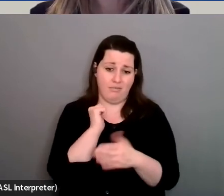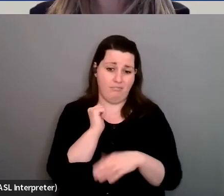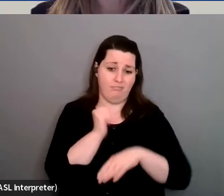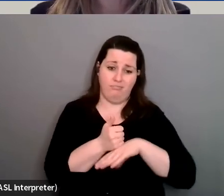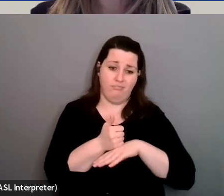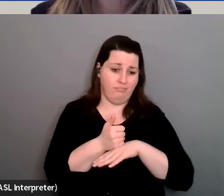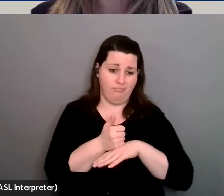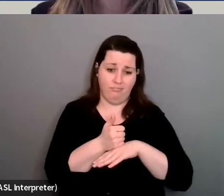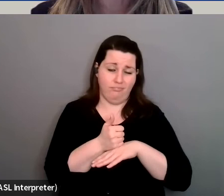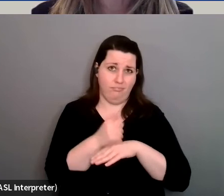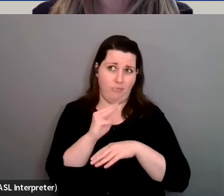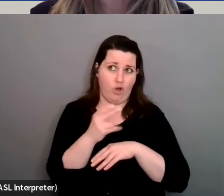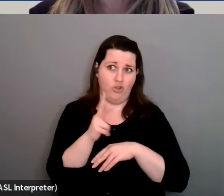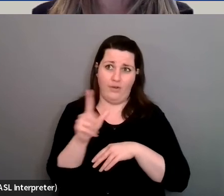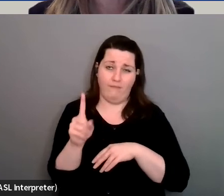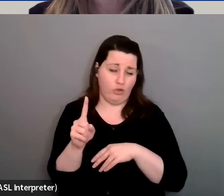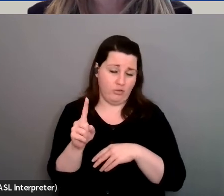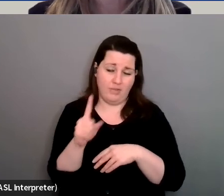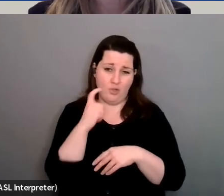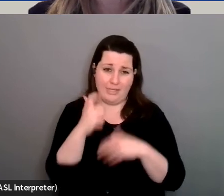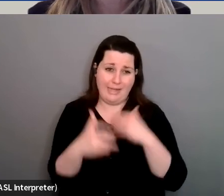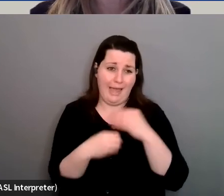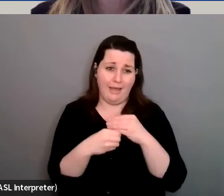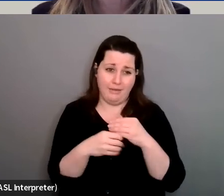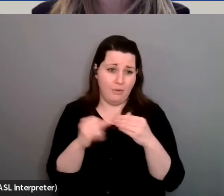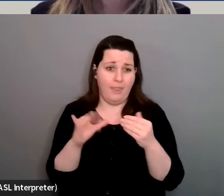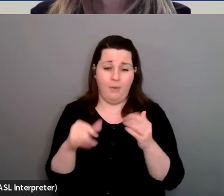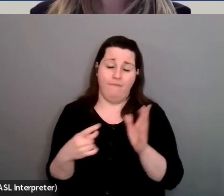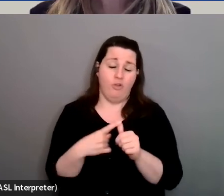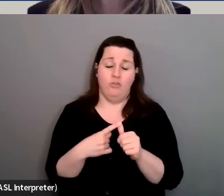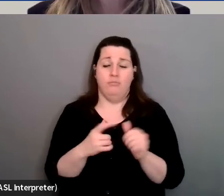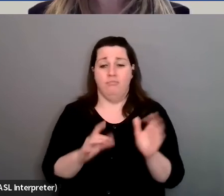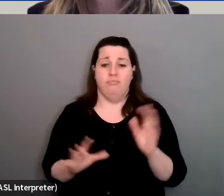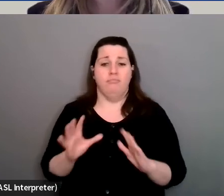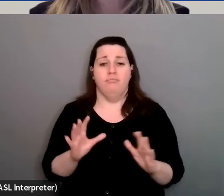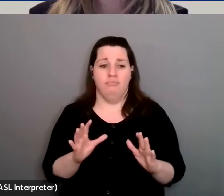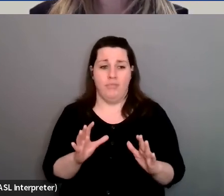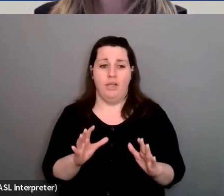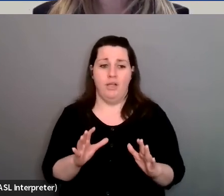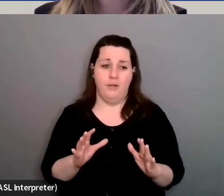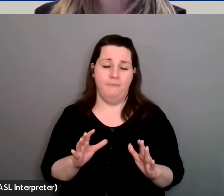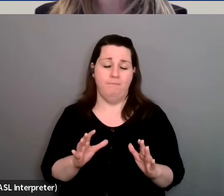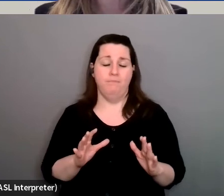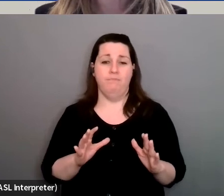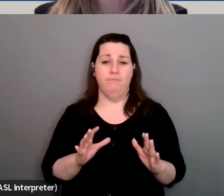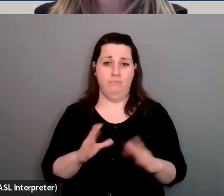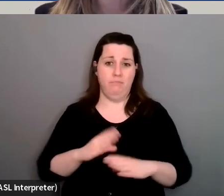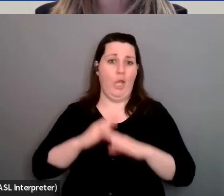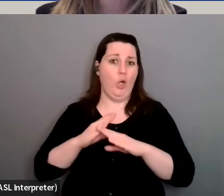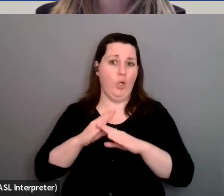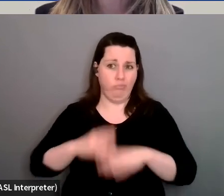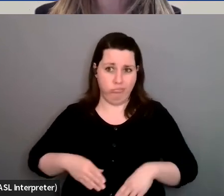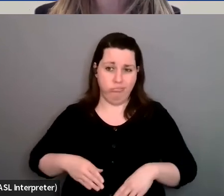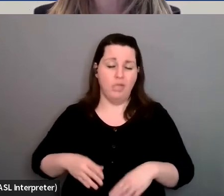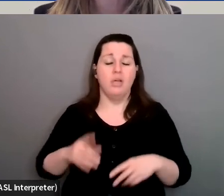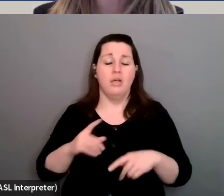on March 31st. So that was kind of the first kind of barrier to break down.